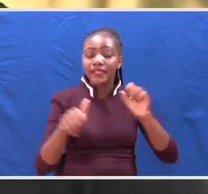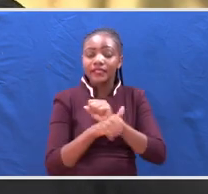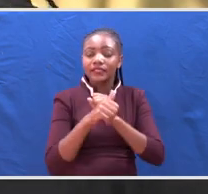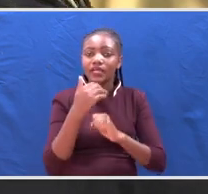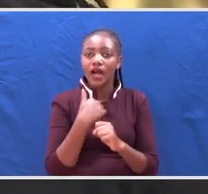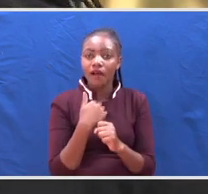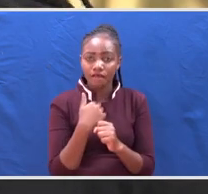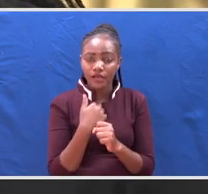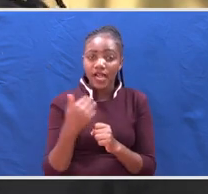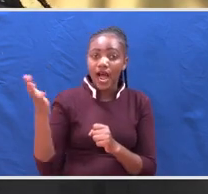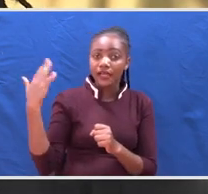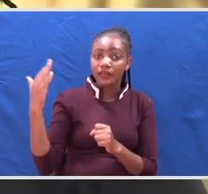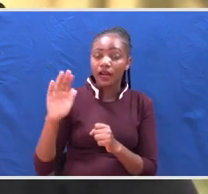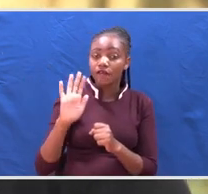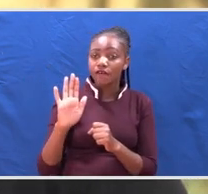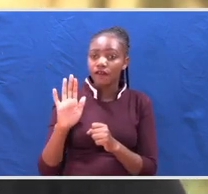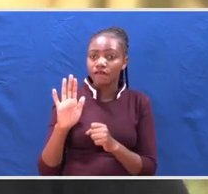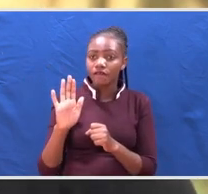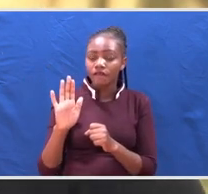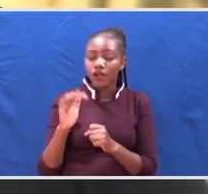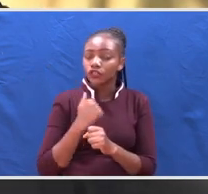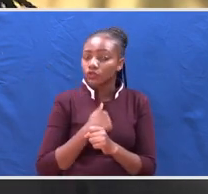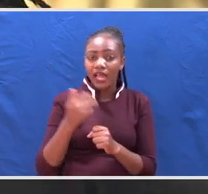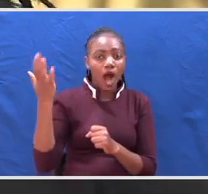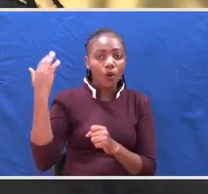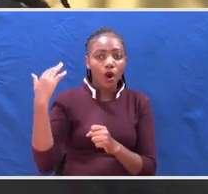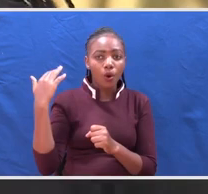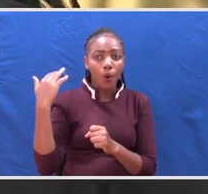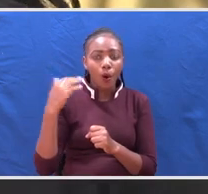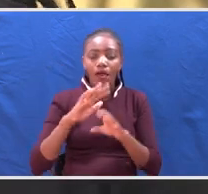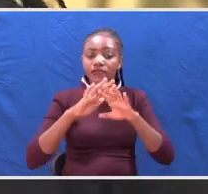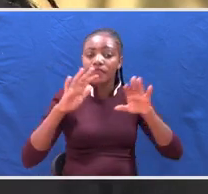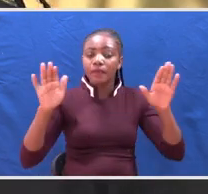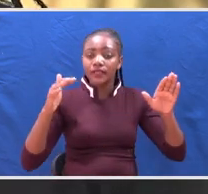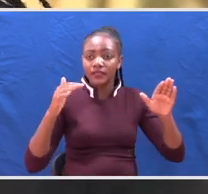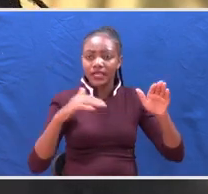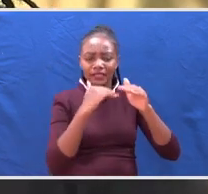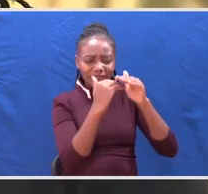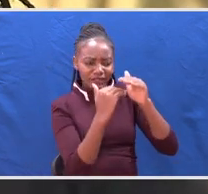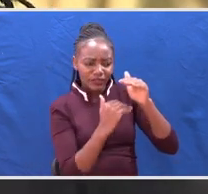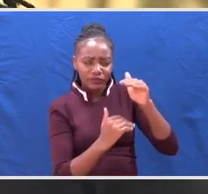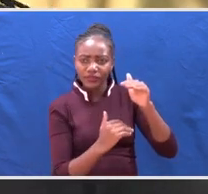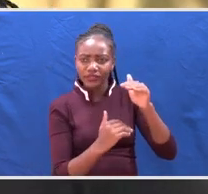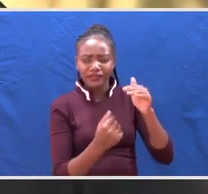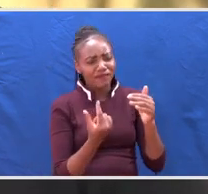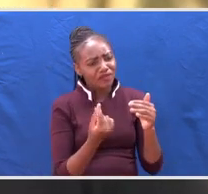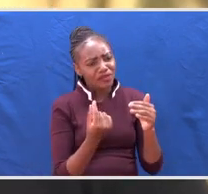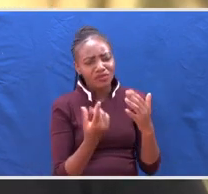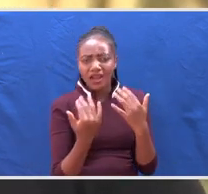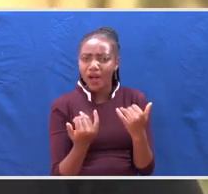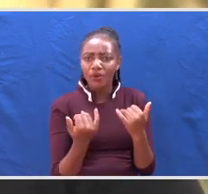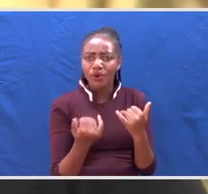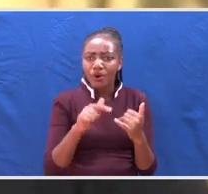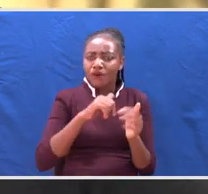And in the past 5 decades, they have been facing a large population decline, and there are just very few. For example,